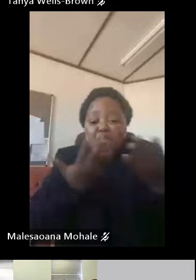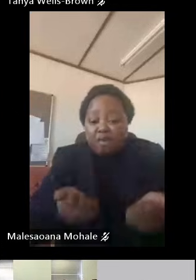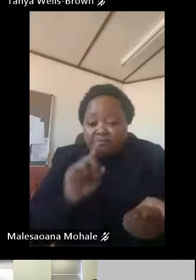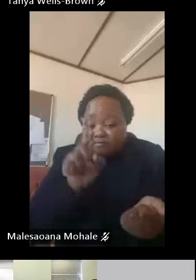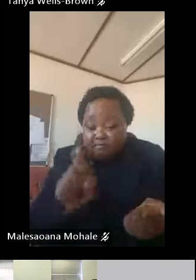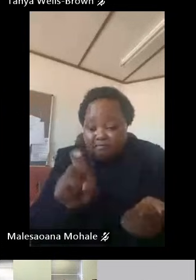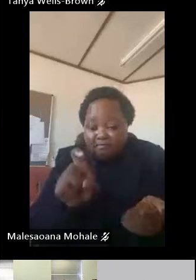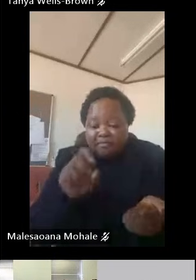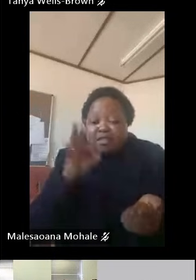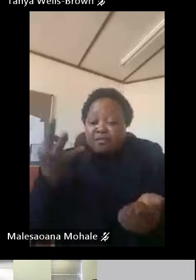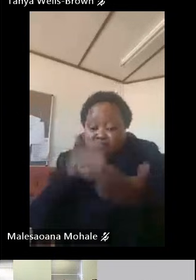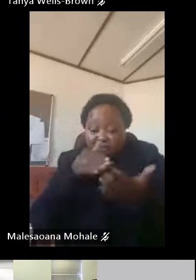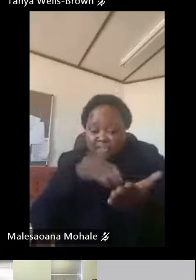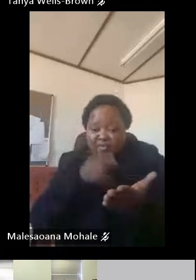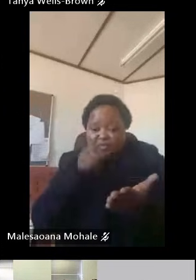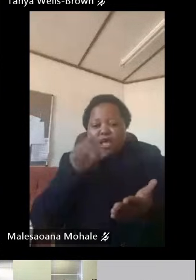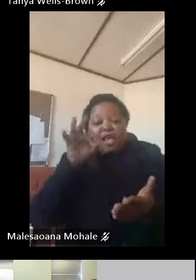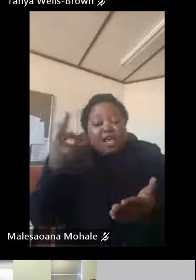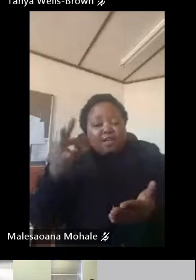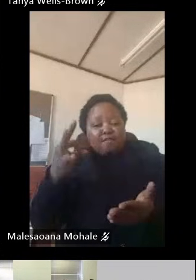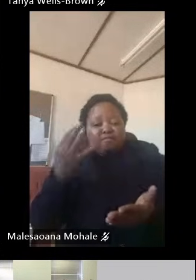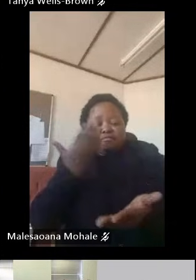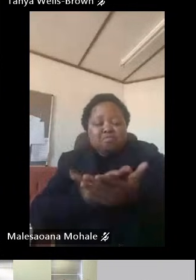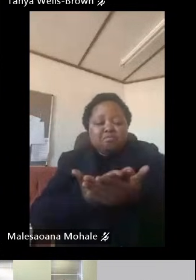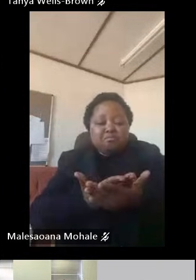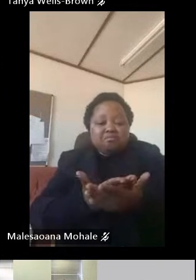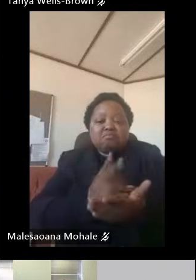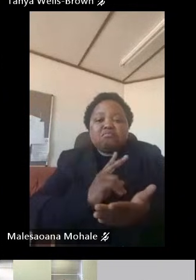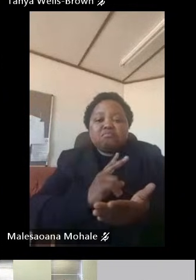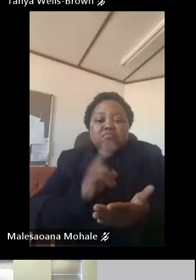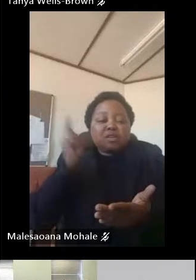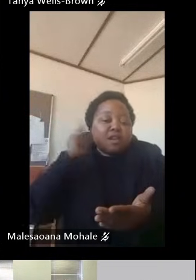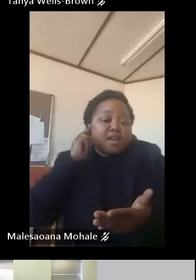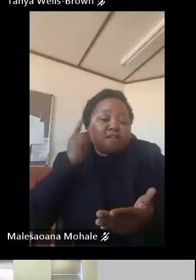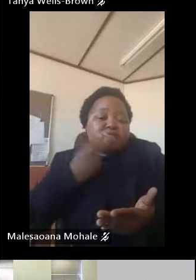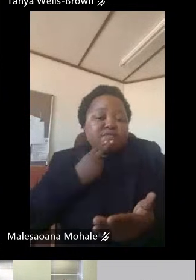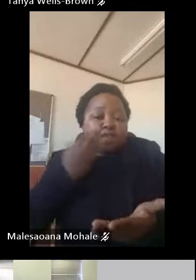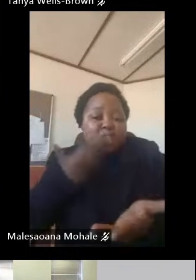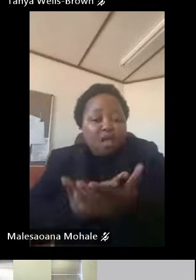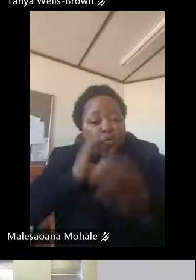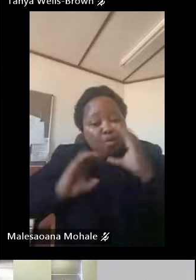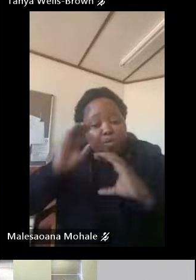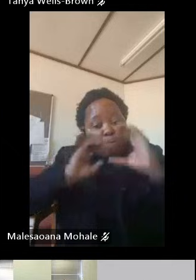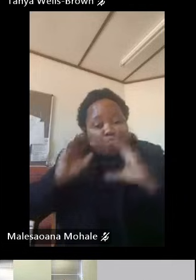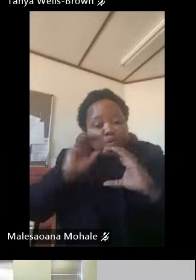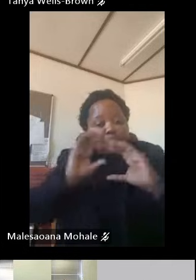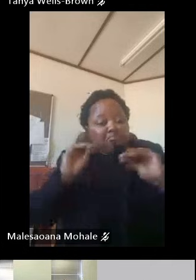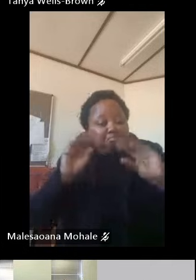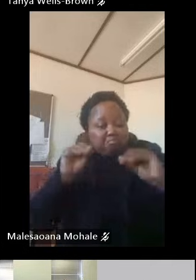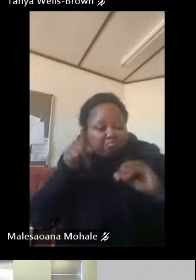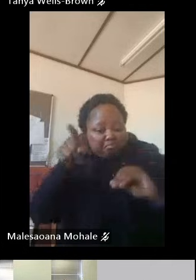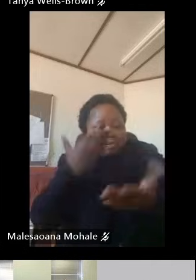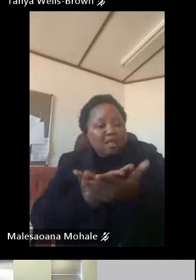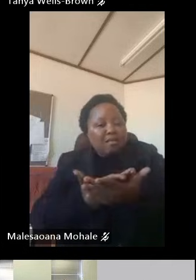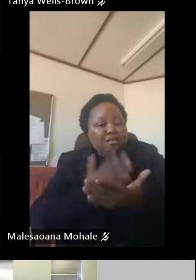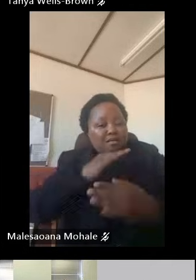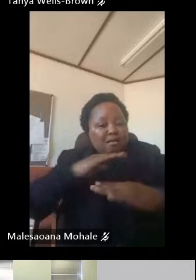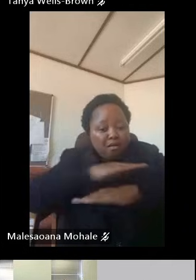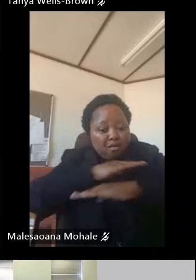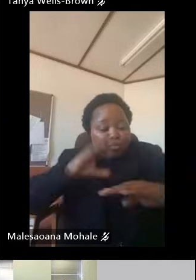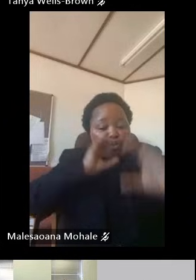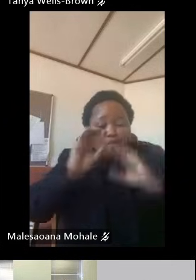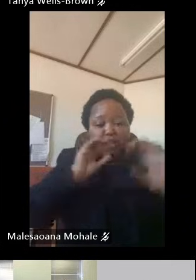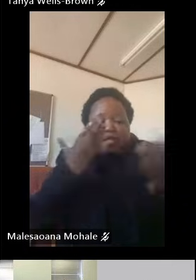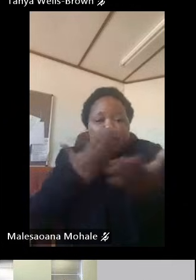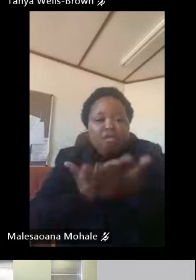there, if they have speech or hearing impairment, can they be able to communicate with those people there to report what they have experienced?